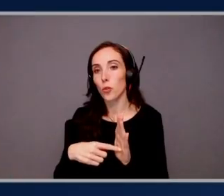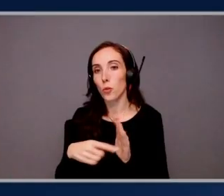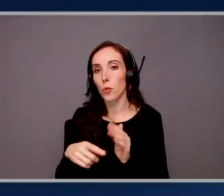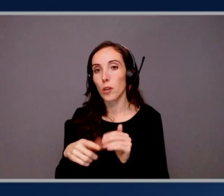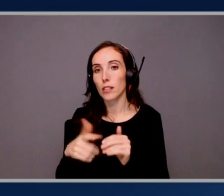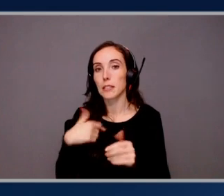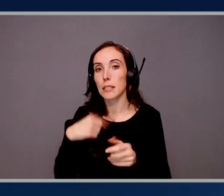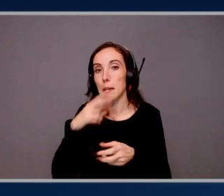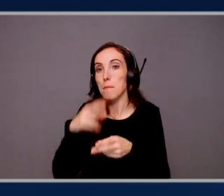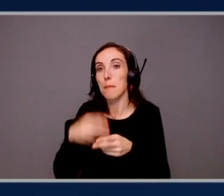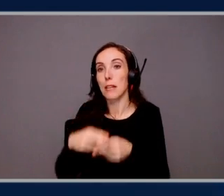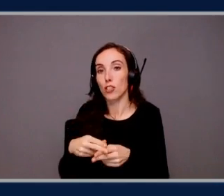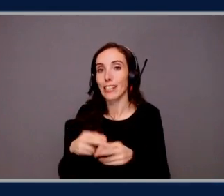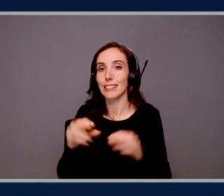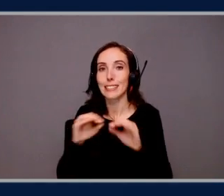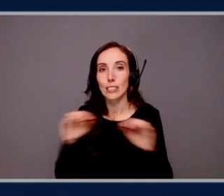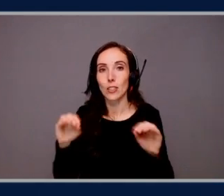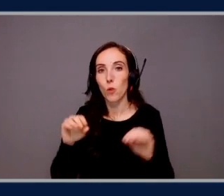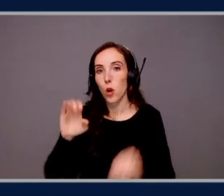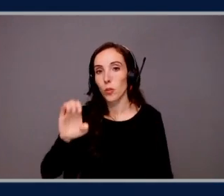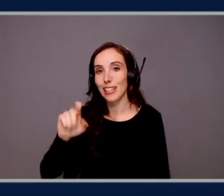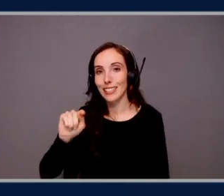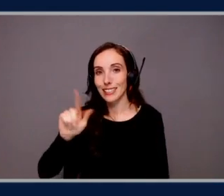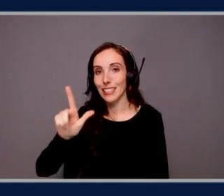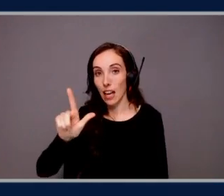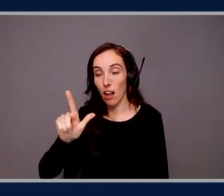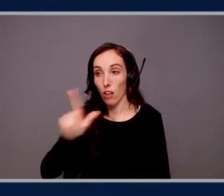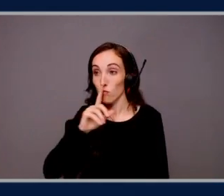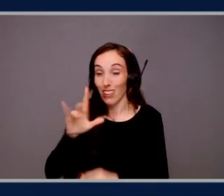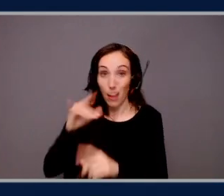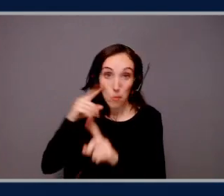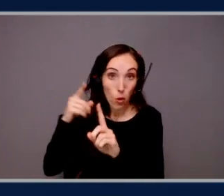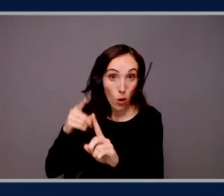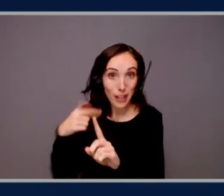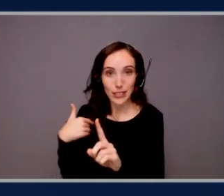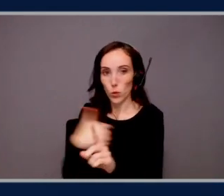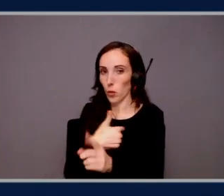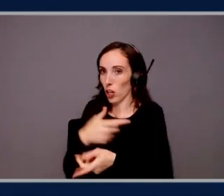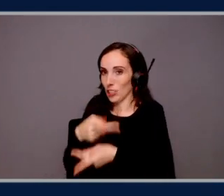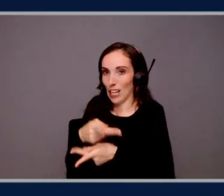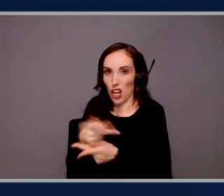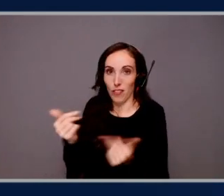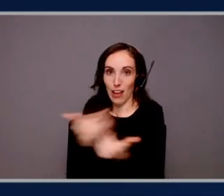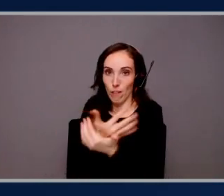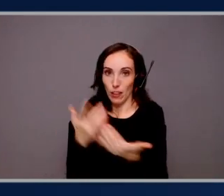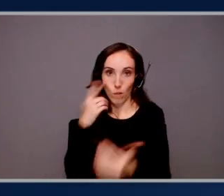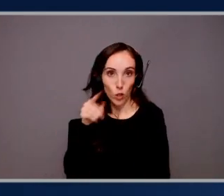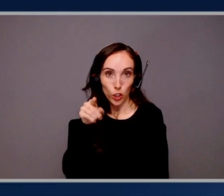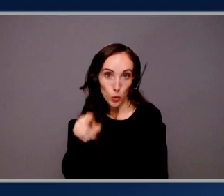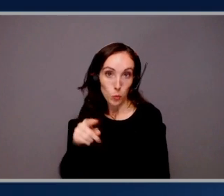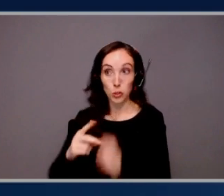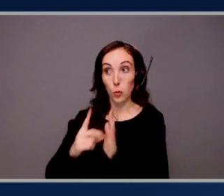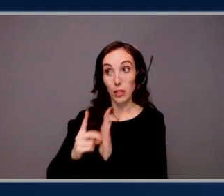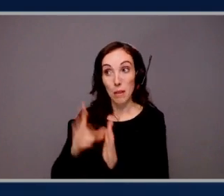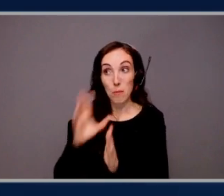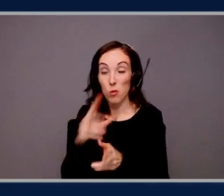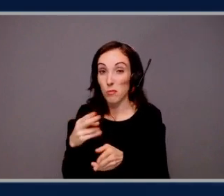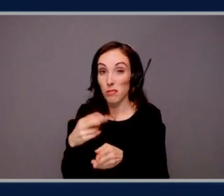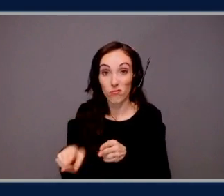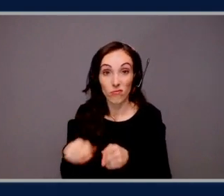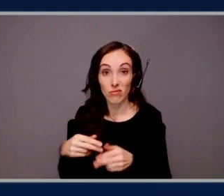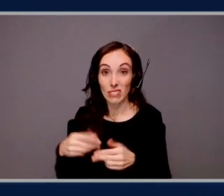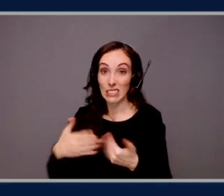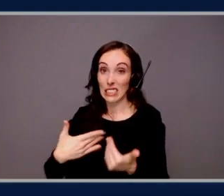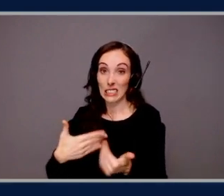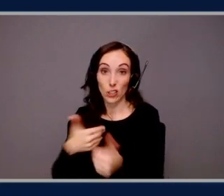whole point of Zero-ETL is that we're taking care of it for you. So the demo is actually going to be pretty pretty quick and hopefully pretty easy to follow. But what's